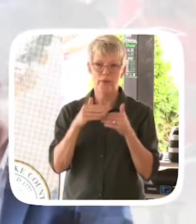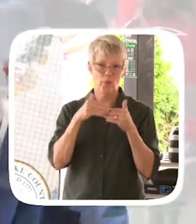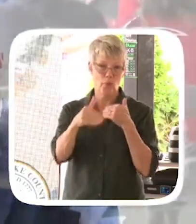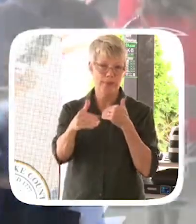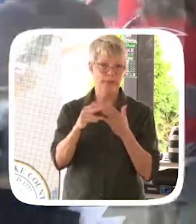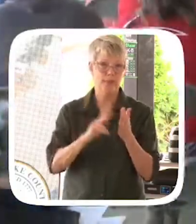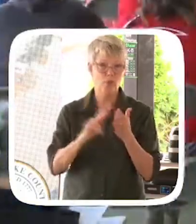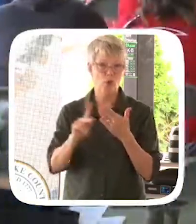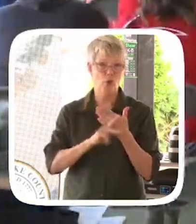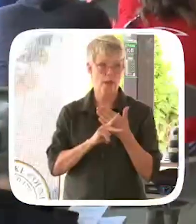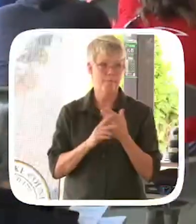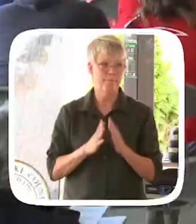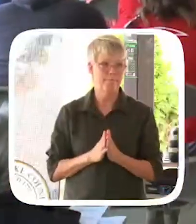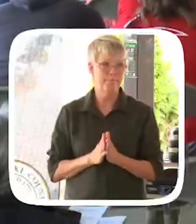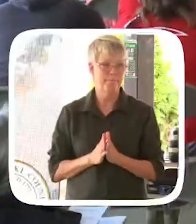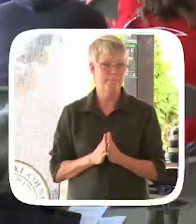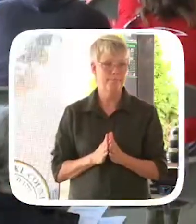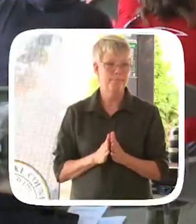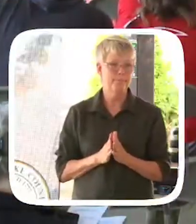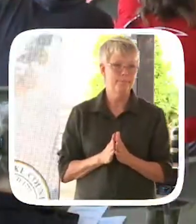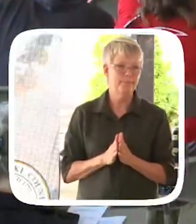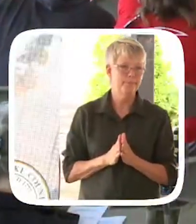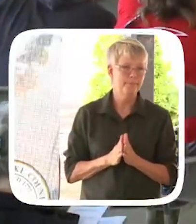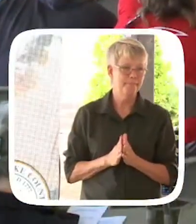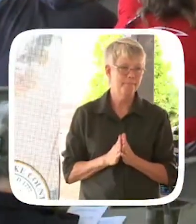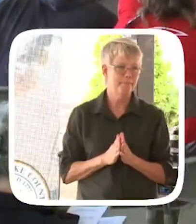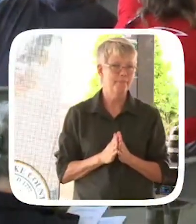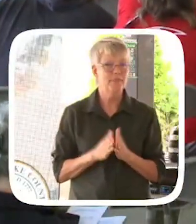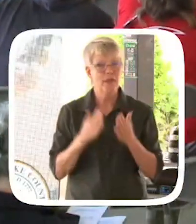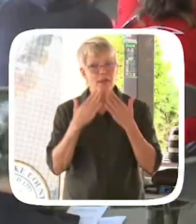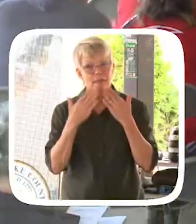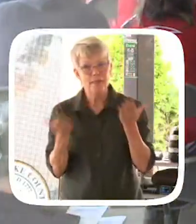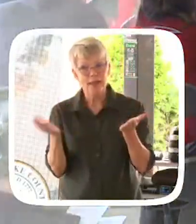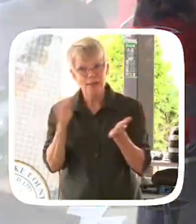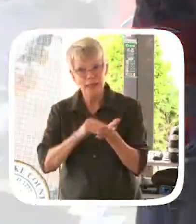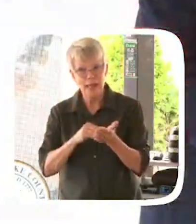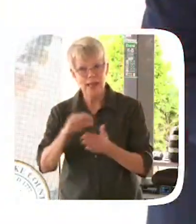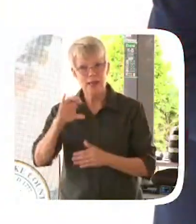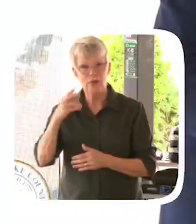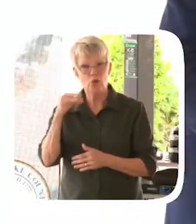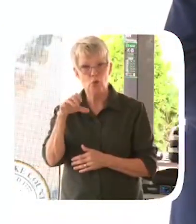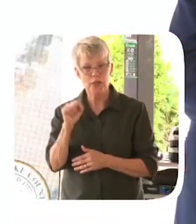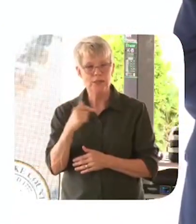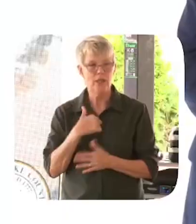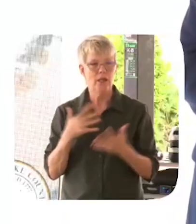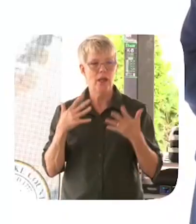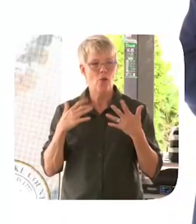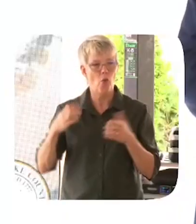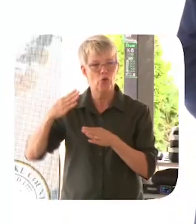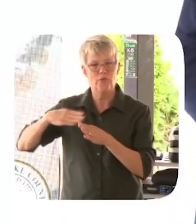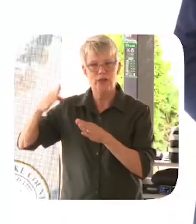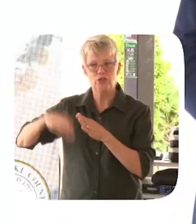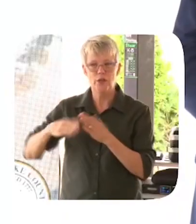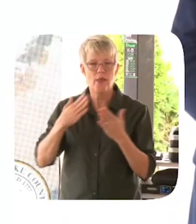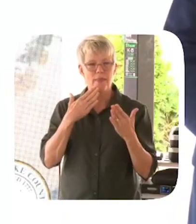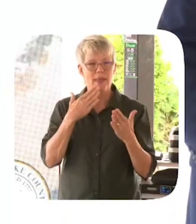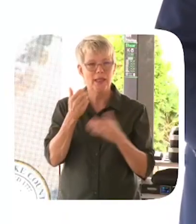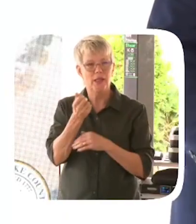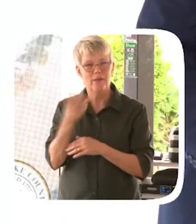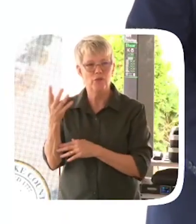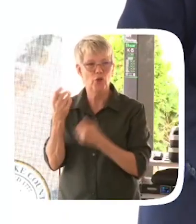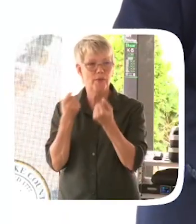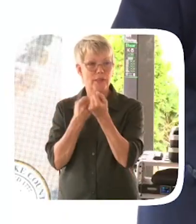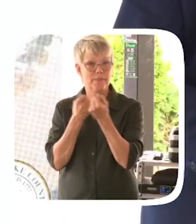Thanks again, Chris. want to just finish up by thanking a few of our